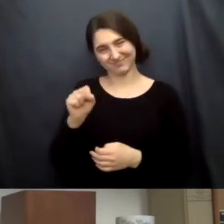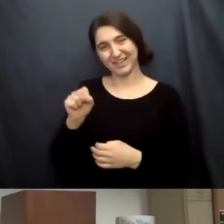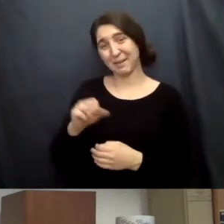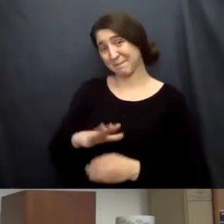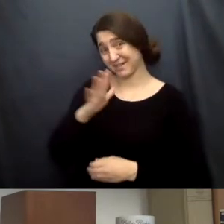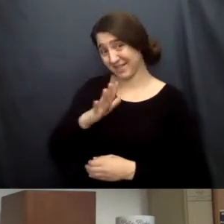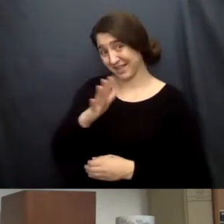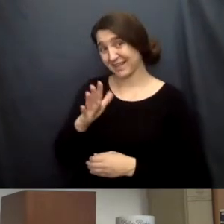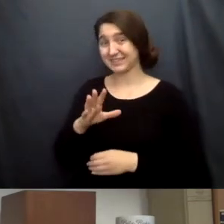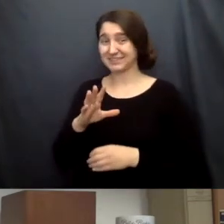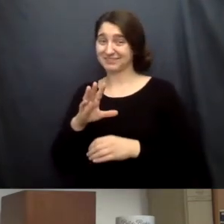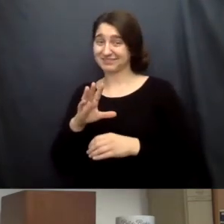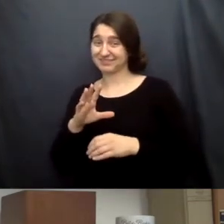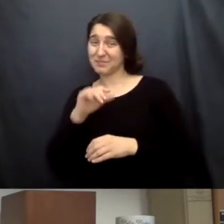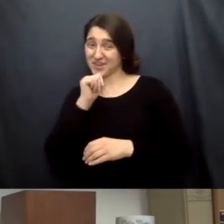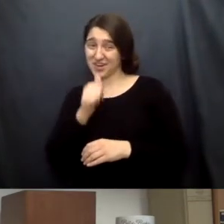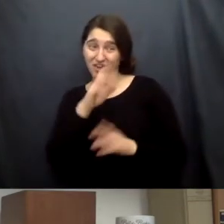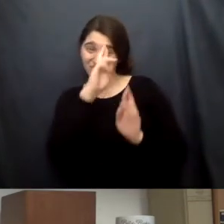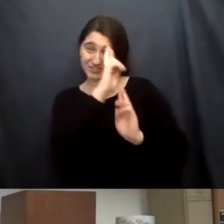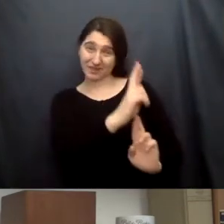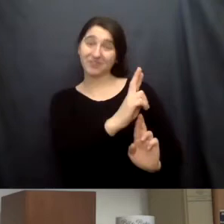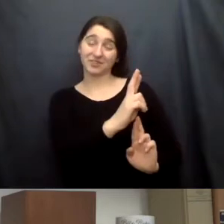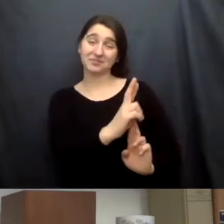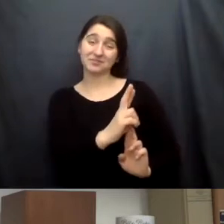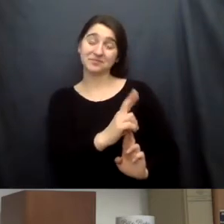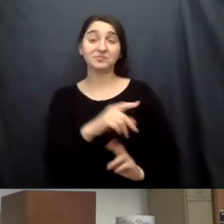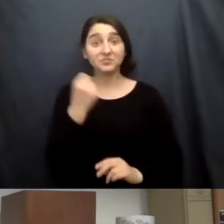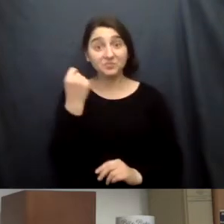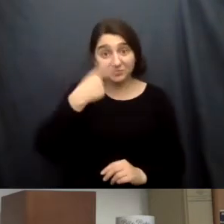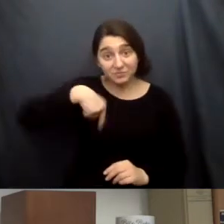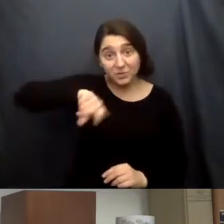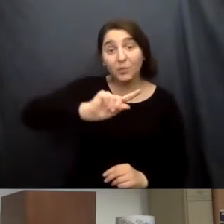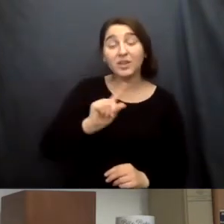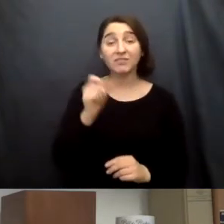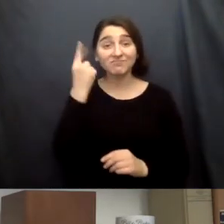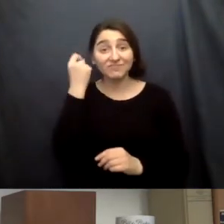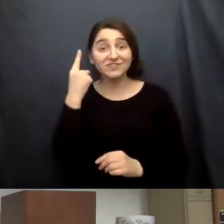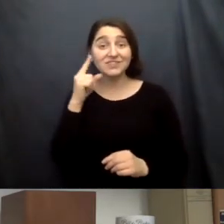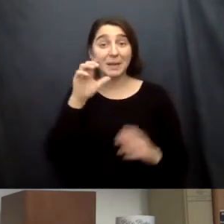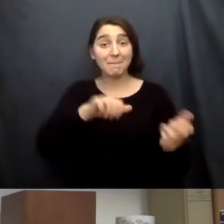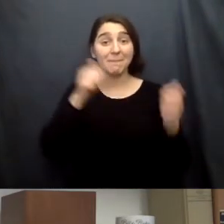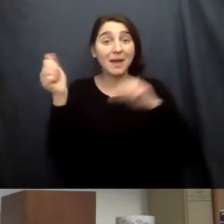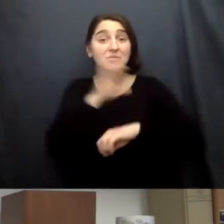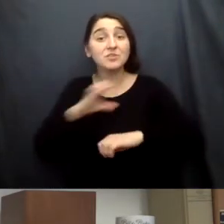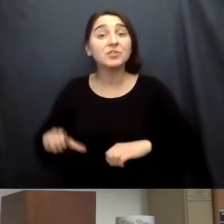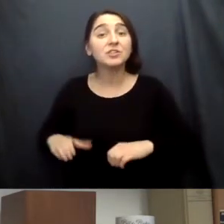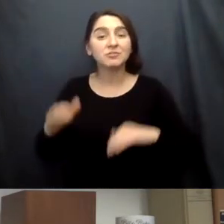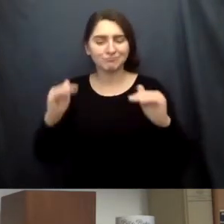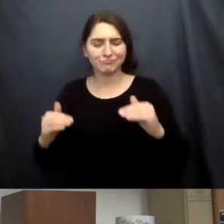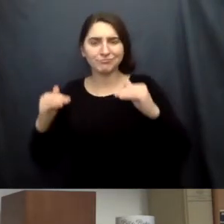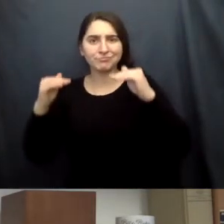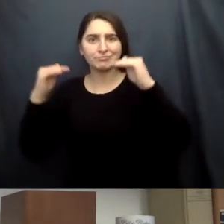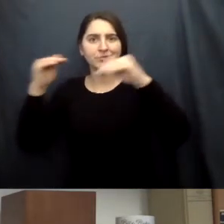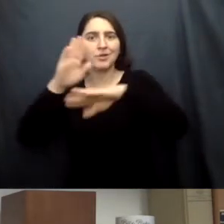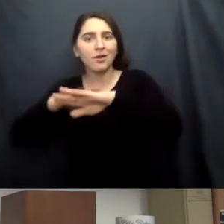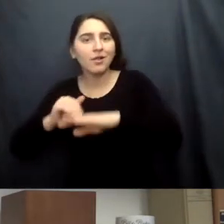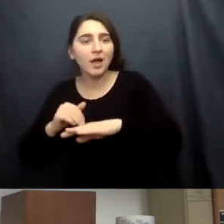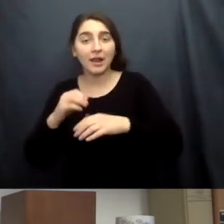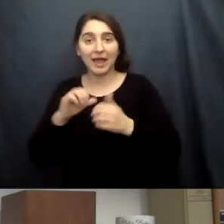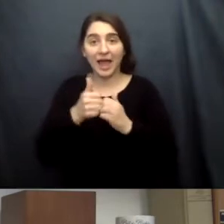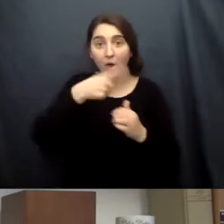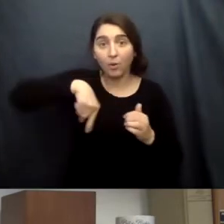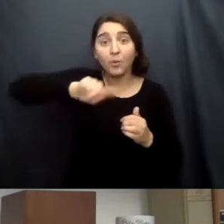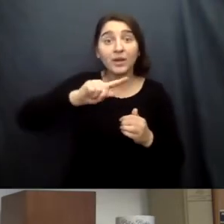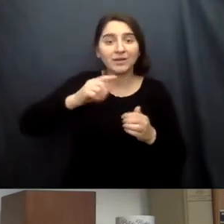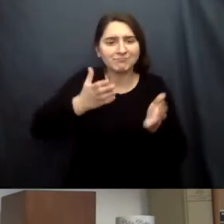civility, which is polite, but neither adventurous nor respectful. We Baptist Christians